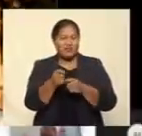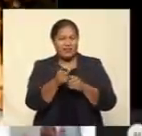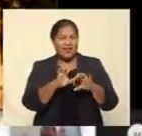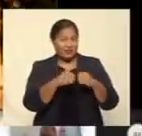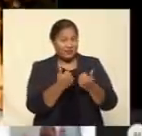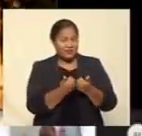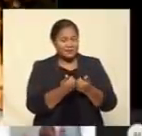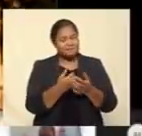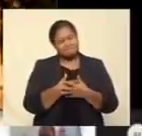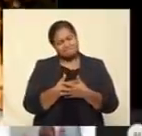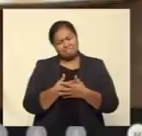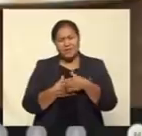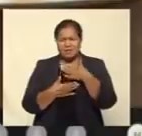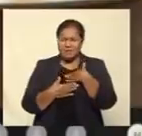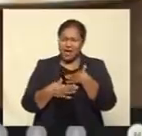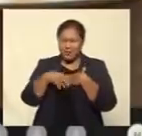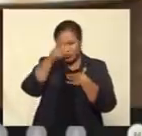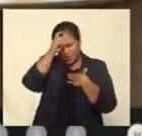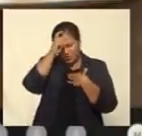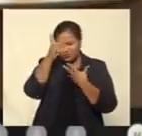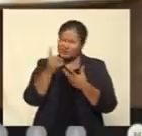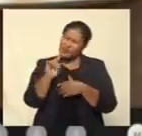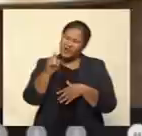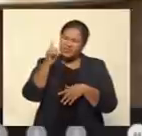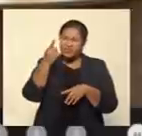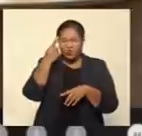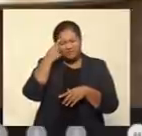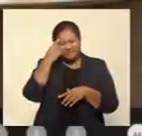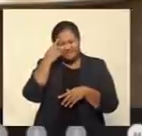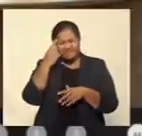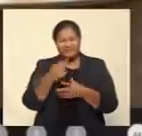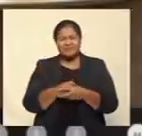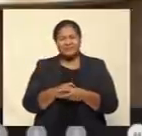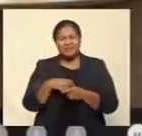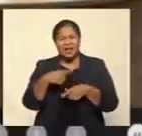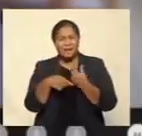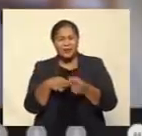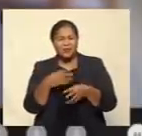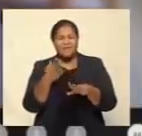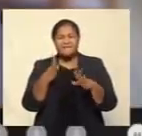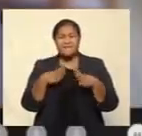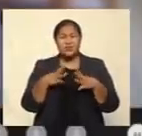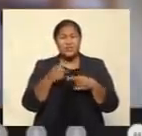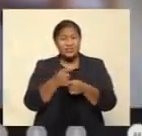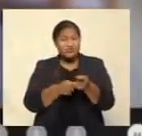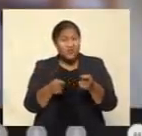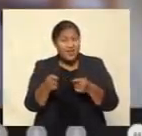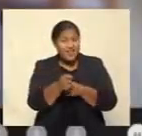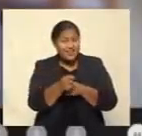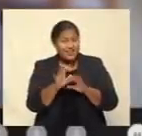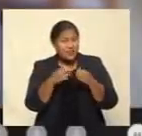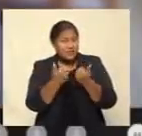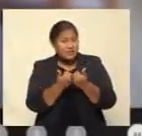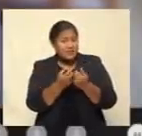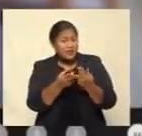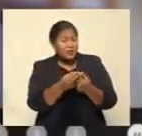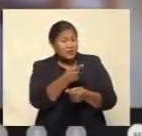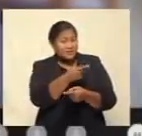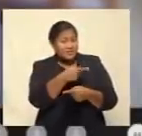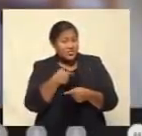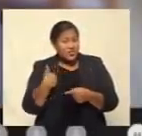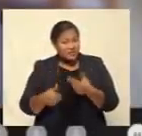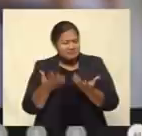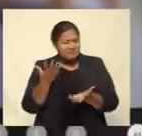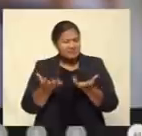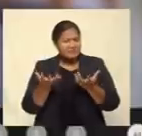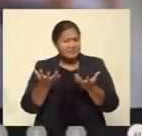my question. What is your opinion on the free trade agreement with China in comparison to